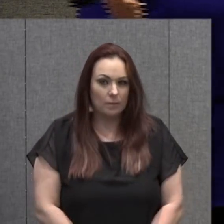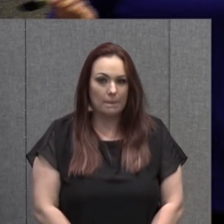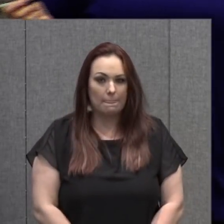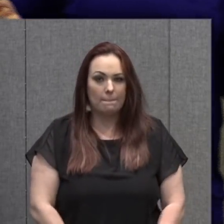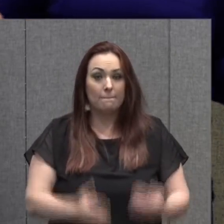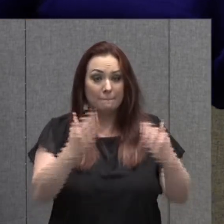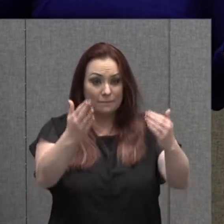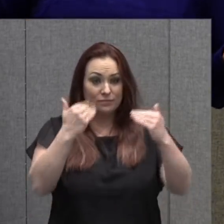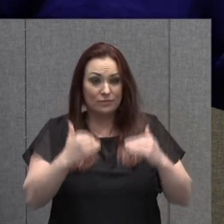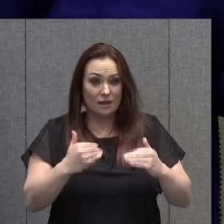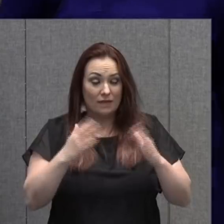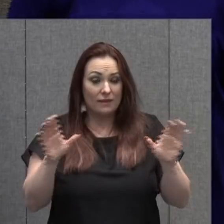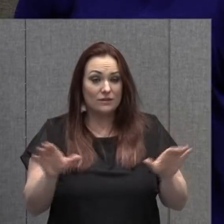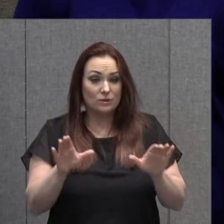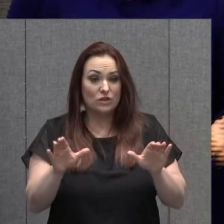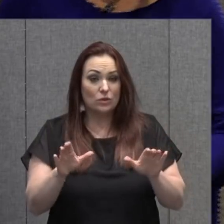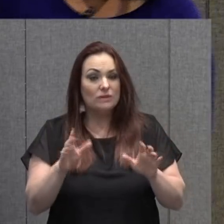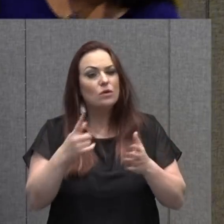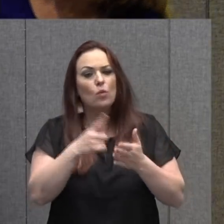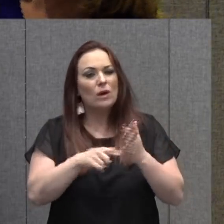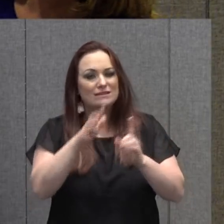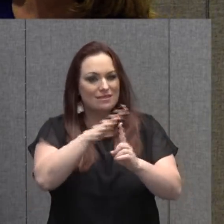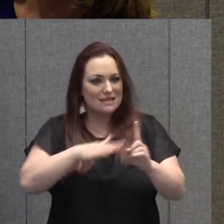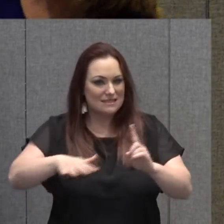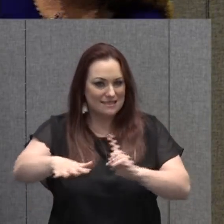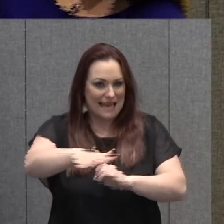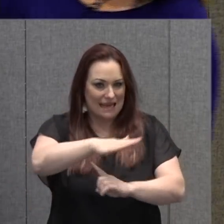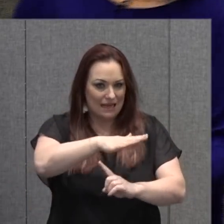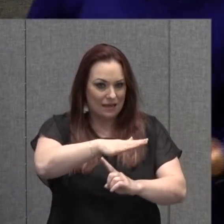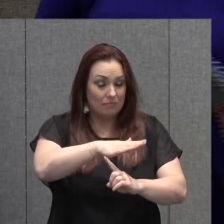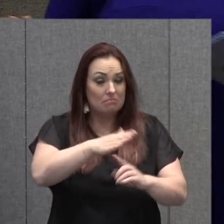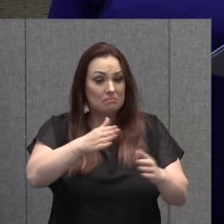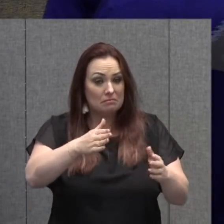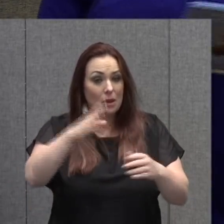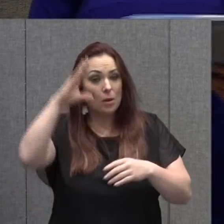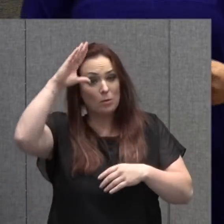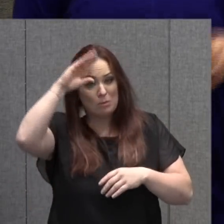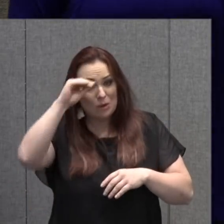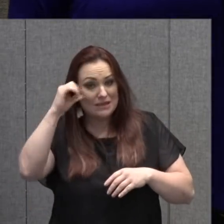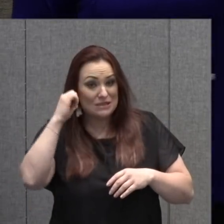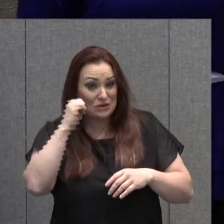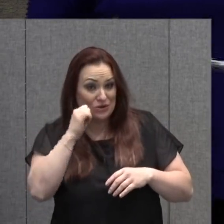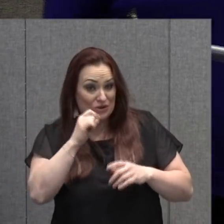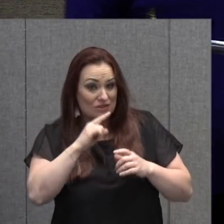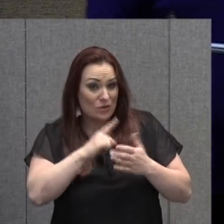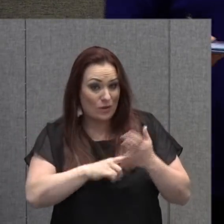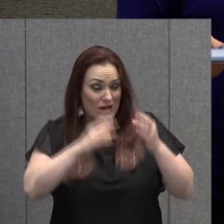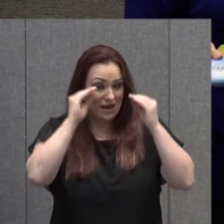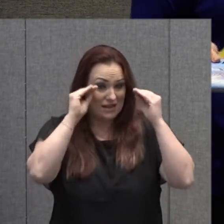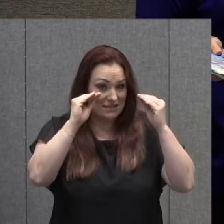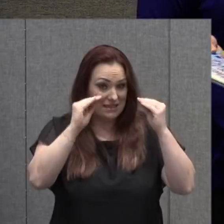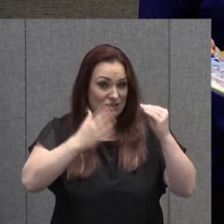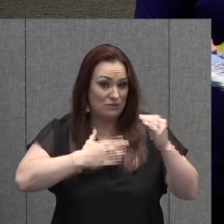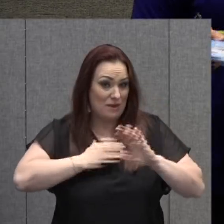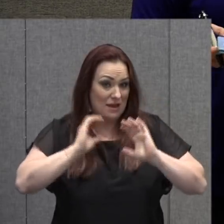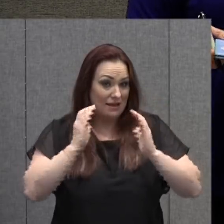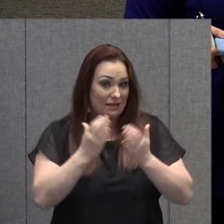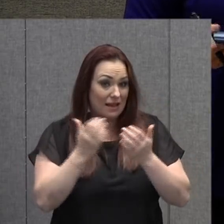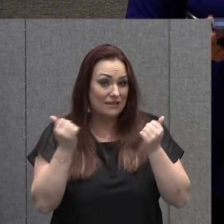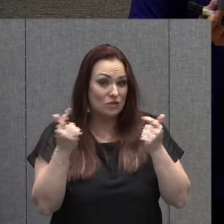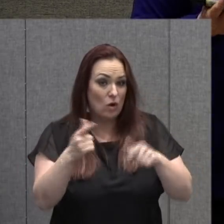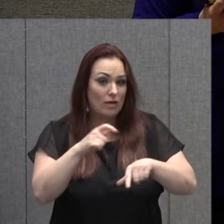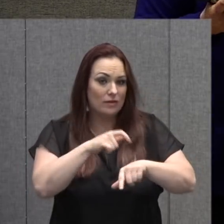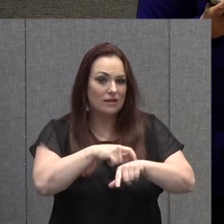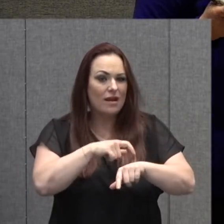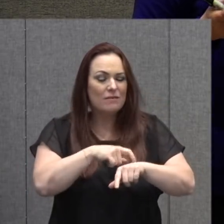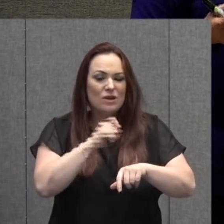The next thing you want to look at is setting. Now, boys and girls, what I teach my class all the time is you don't always have to do things off of